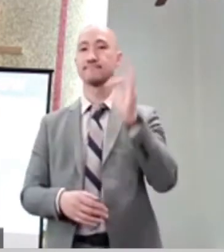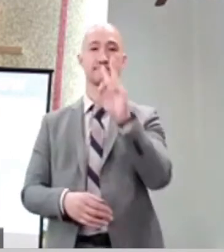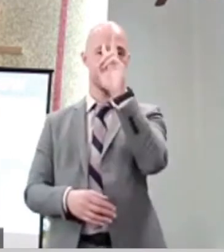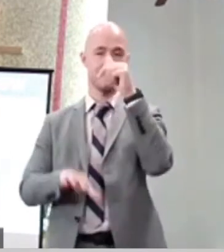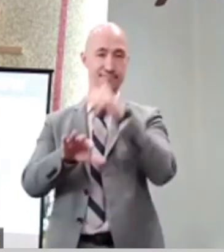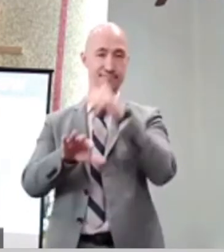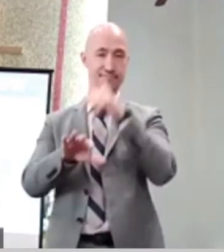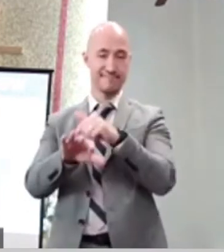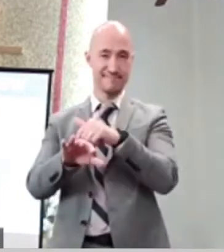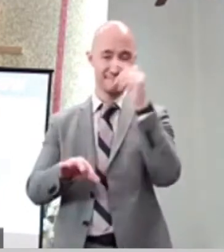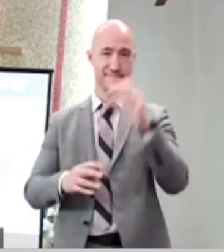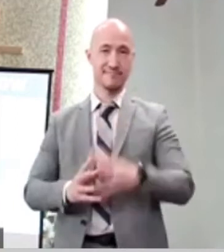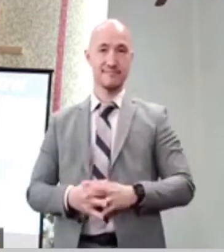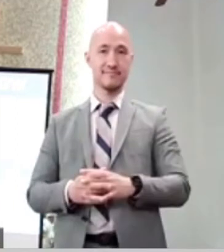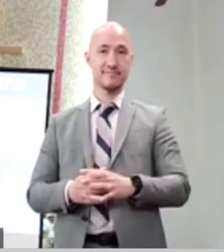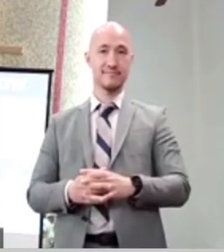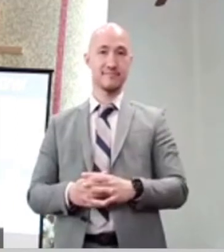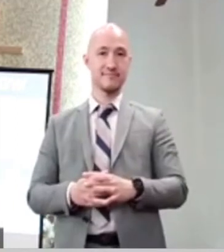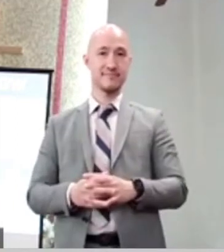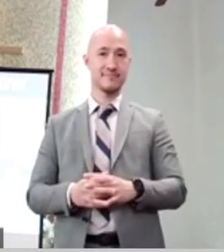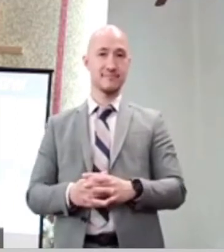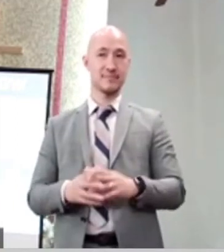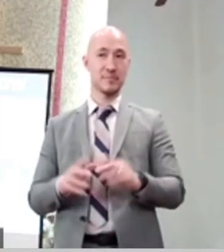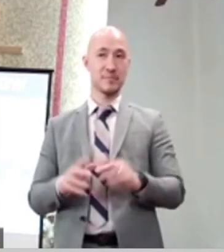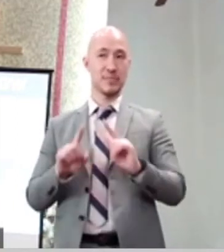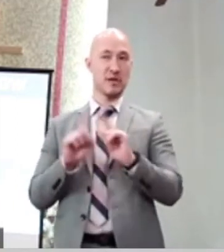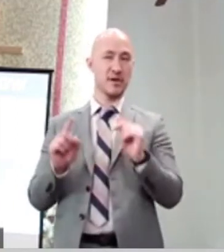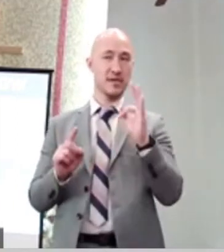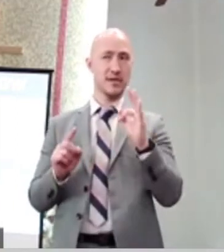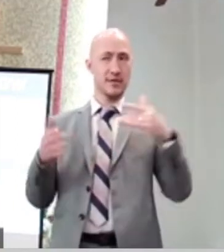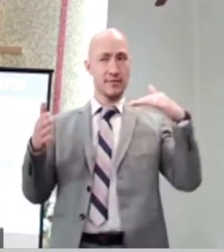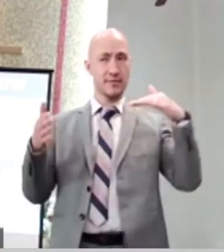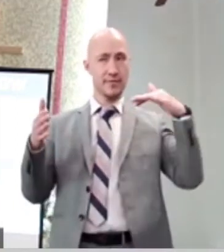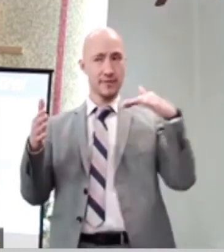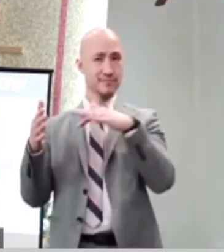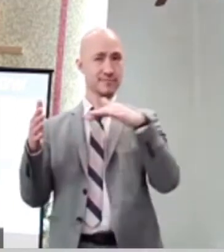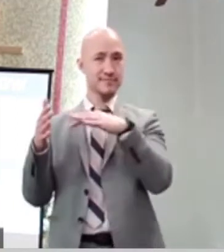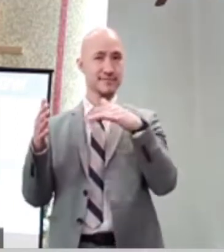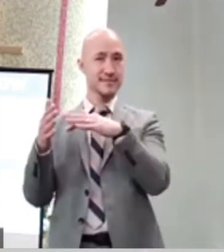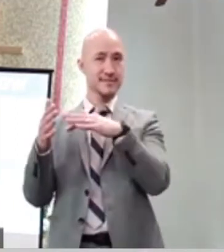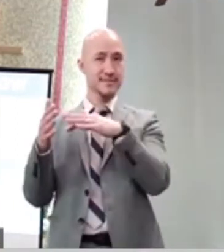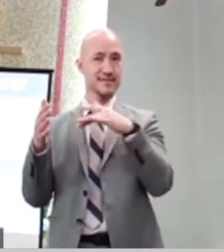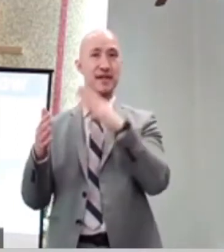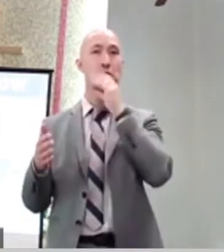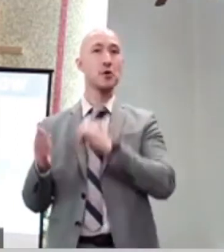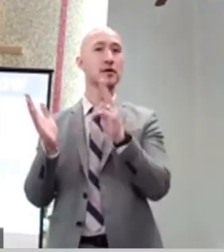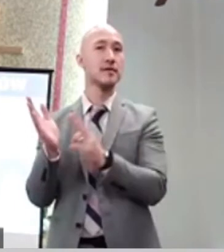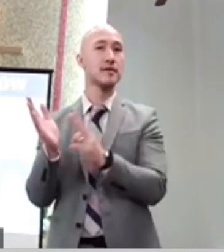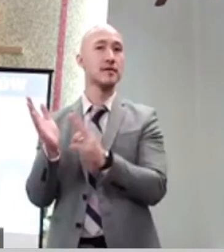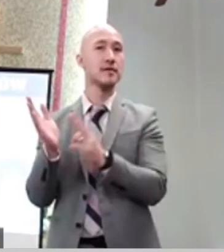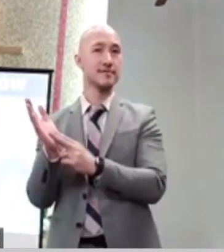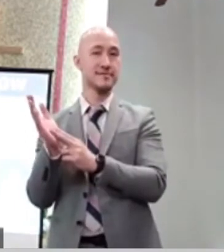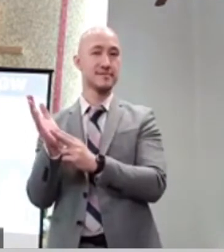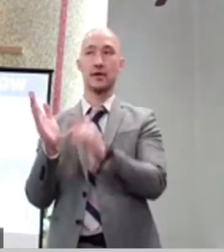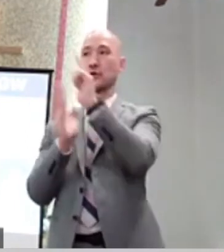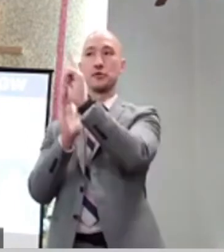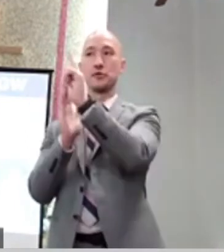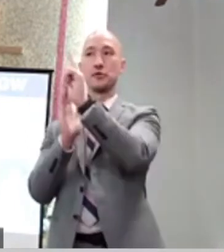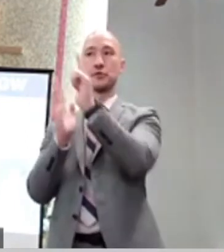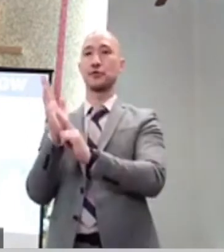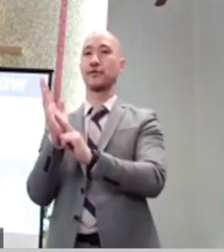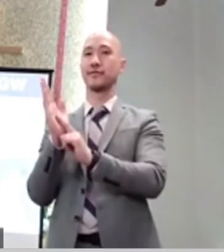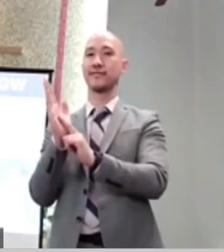But when you examine the law of Moses, there was really only one fast prescribed by the law.